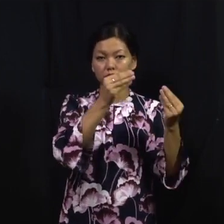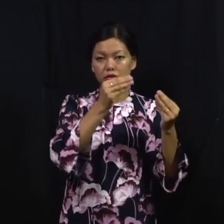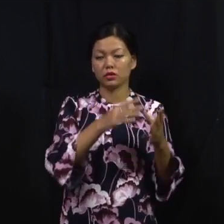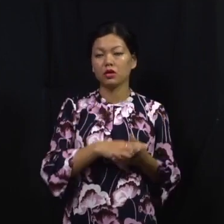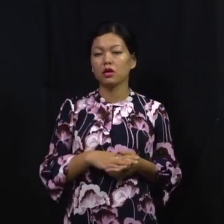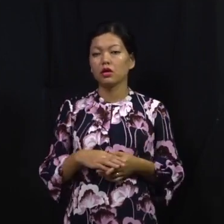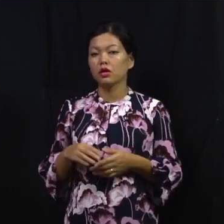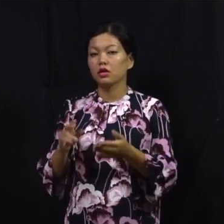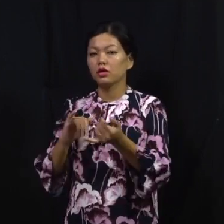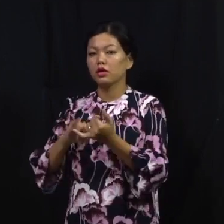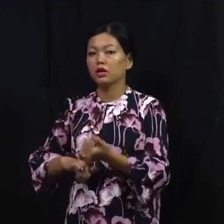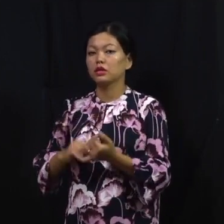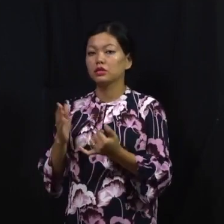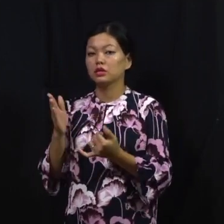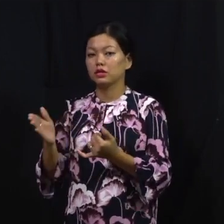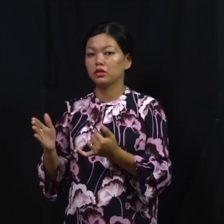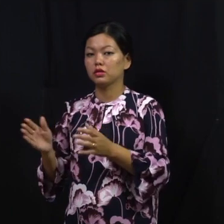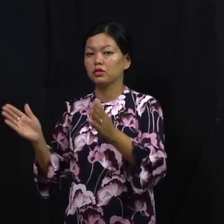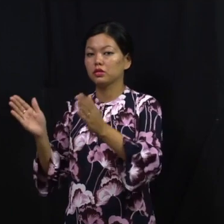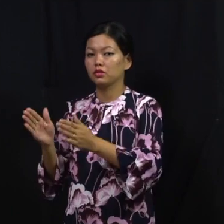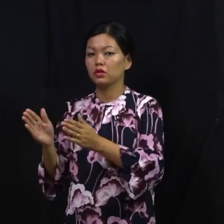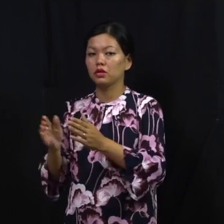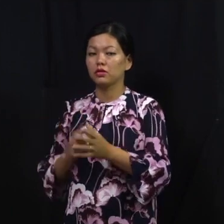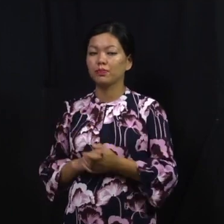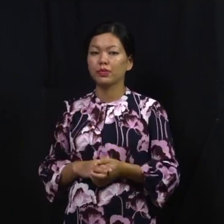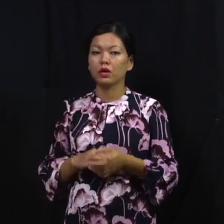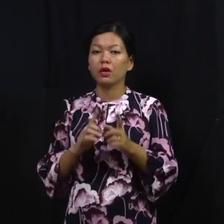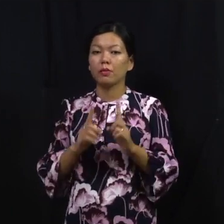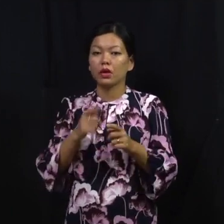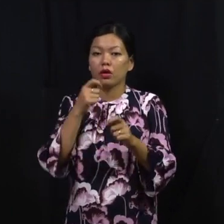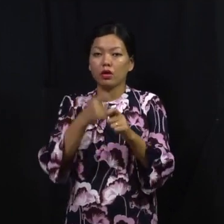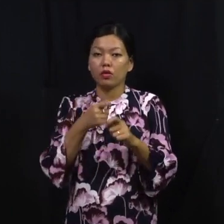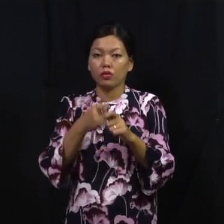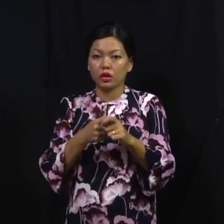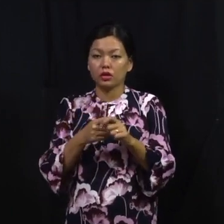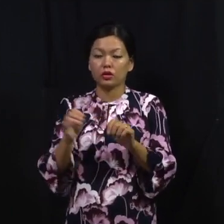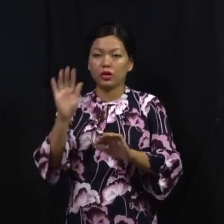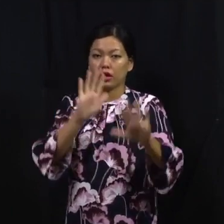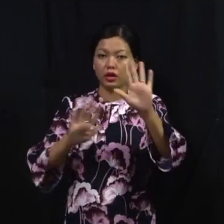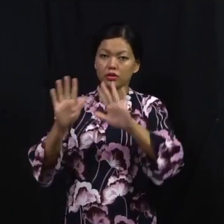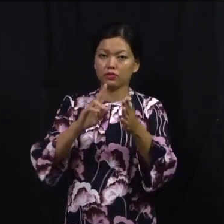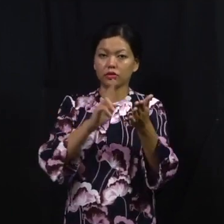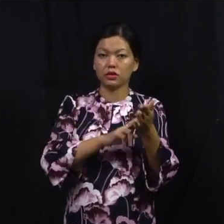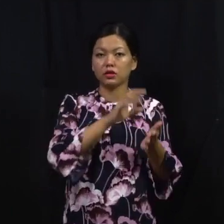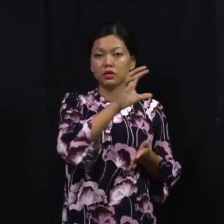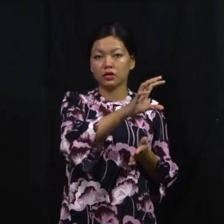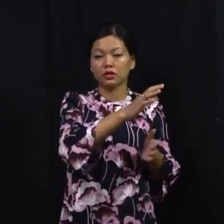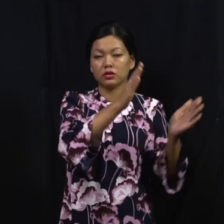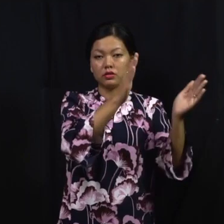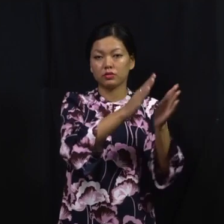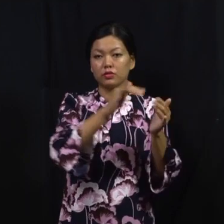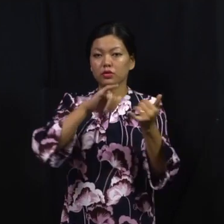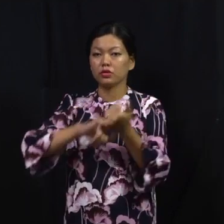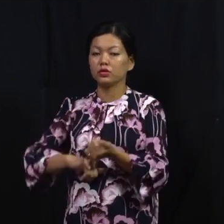but when it comes to the working condition, nation is somewhat smaller and state is bigger. Okay, so with